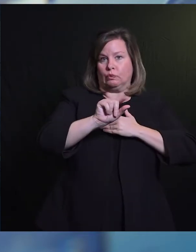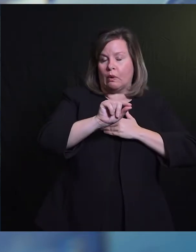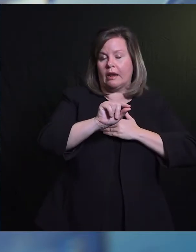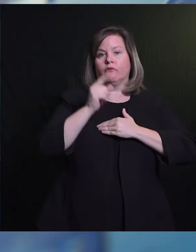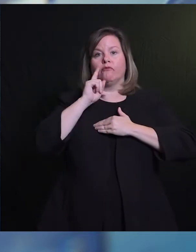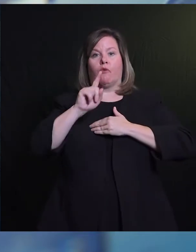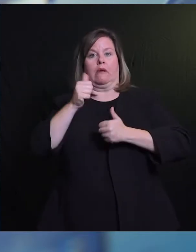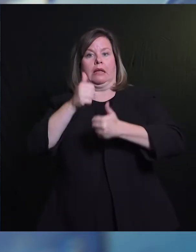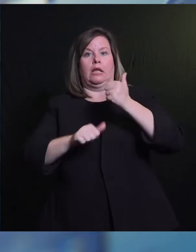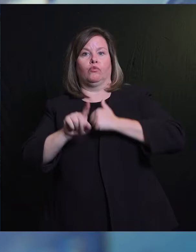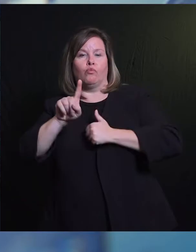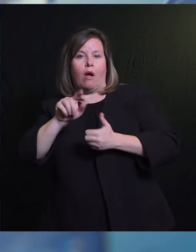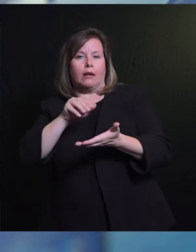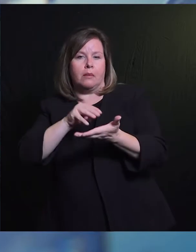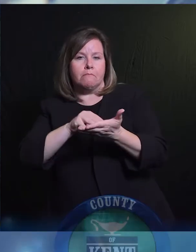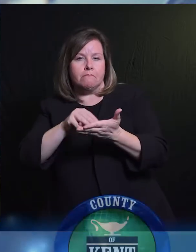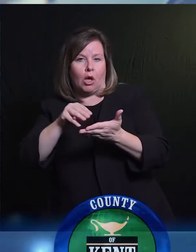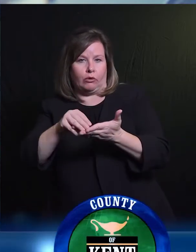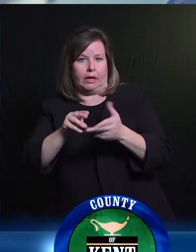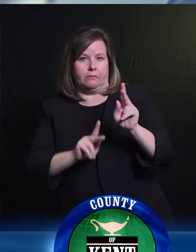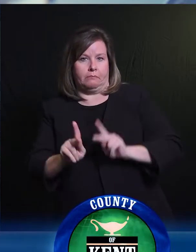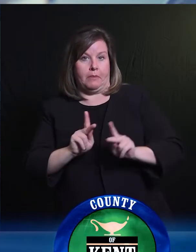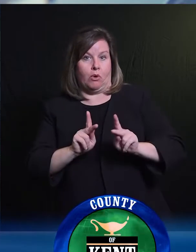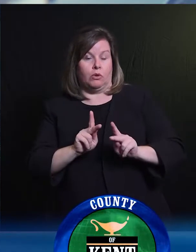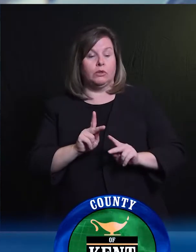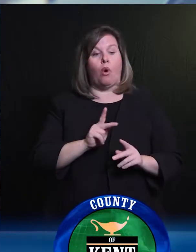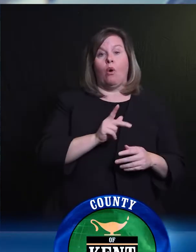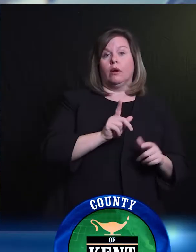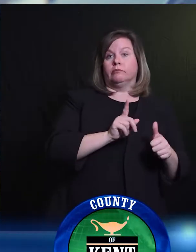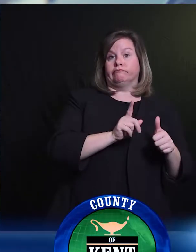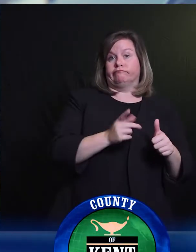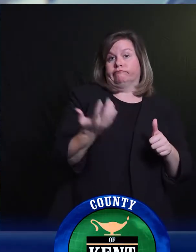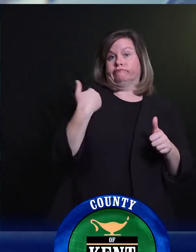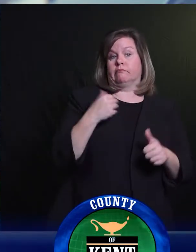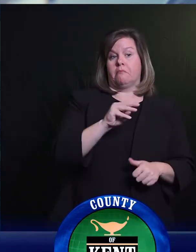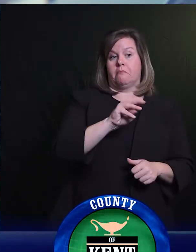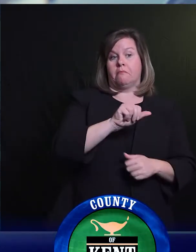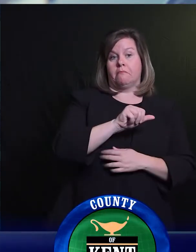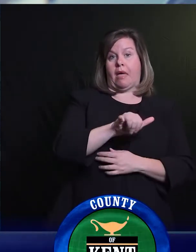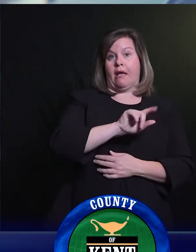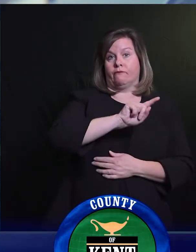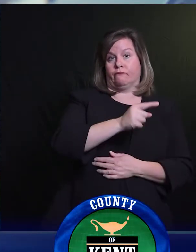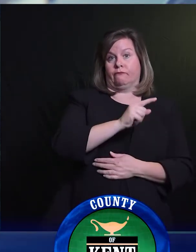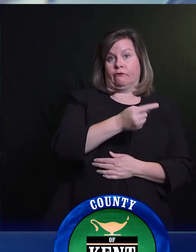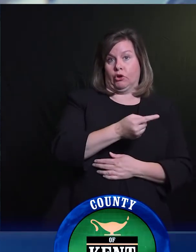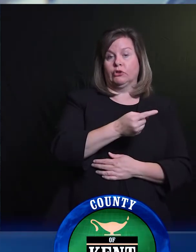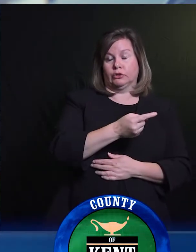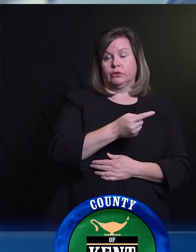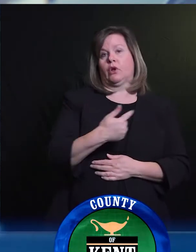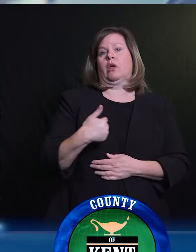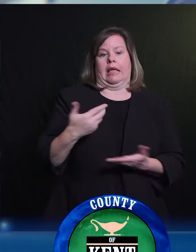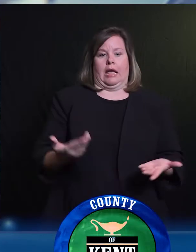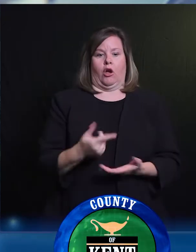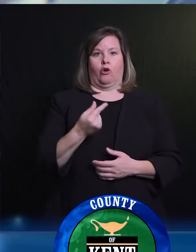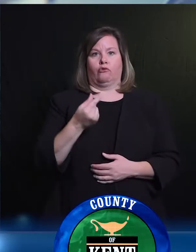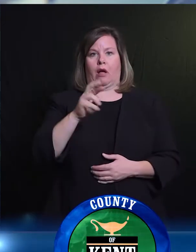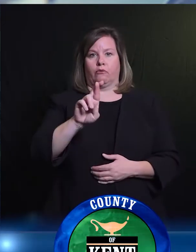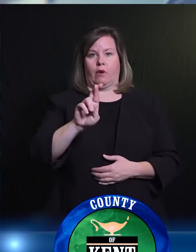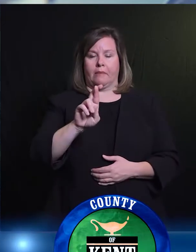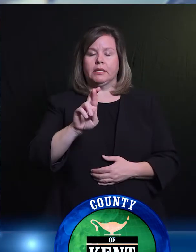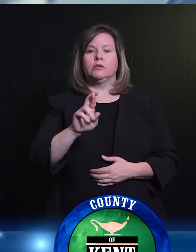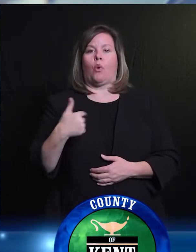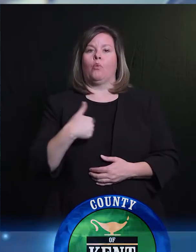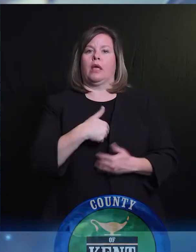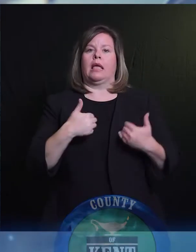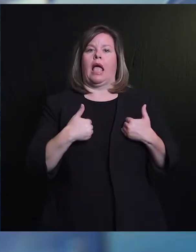on May the 1st, here in the Grand Rapids region, we are at 93.2 cases per